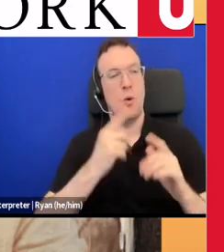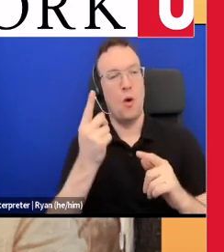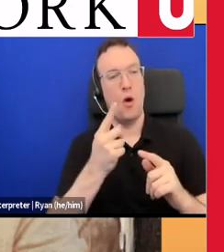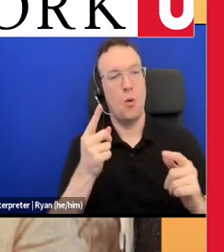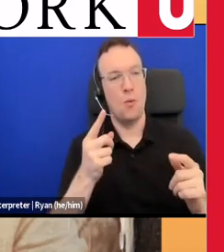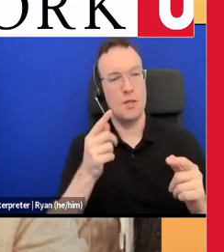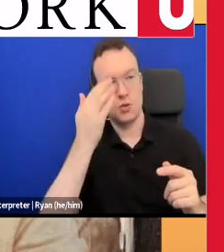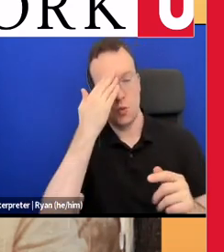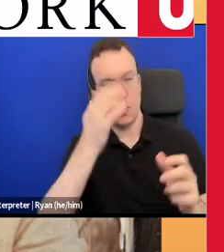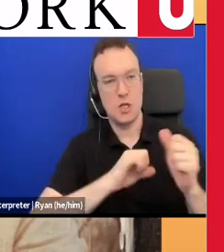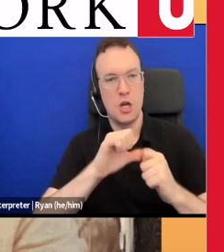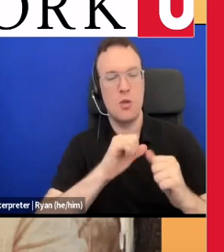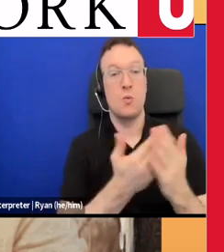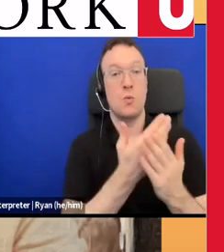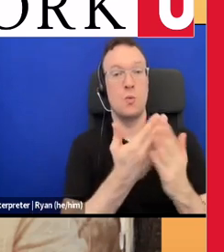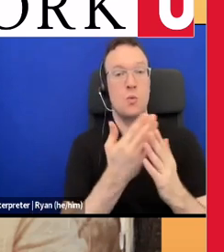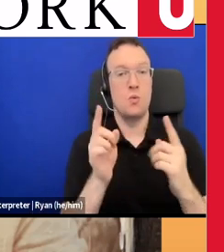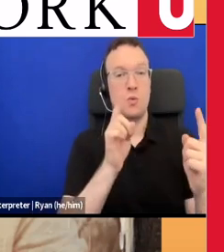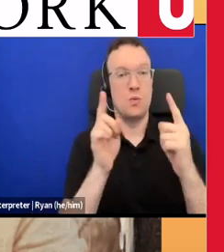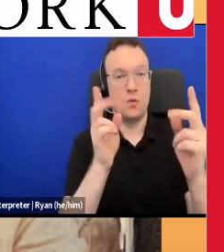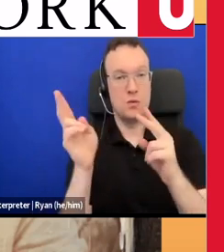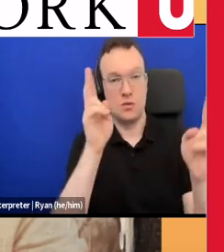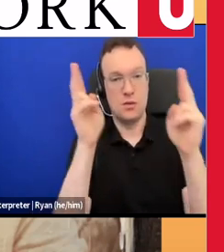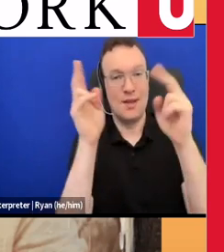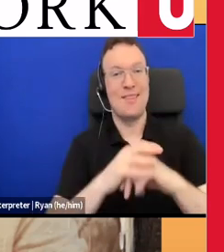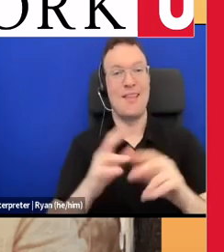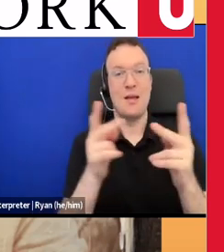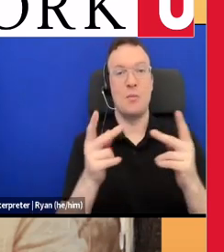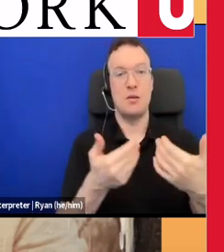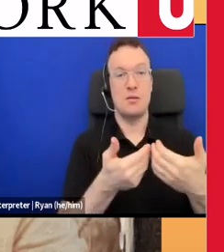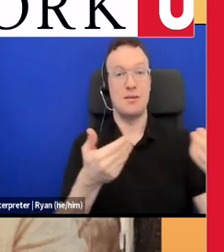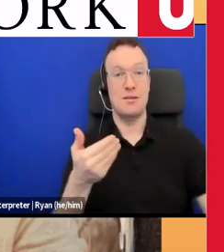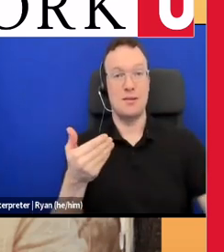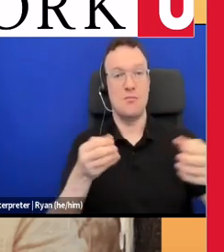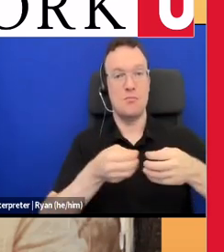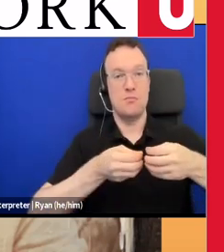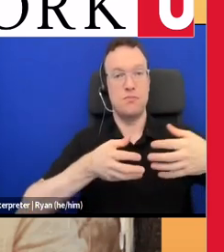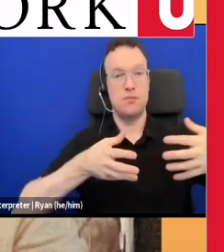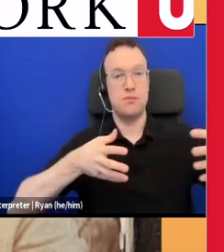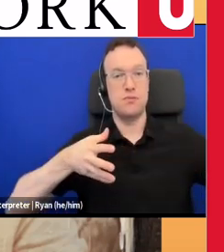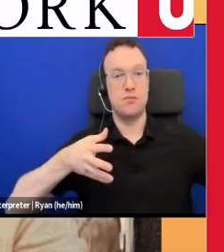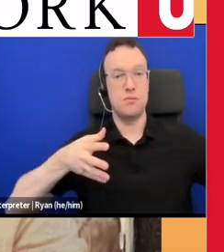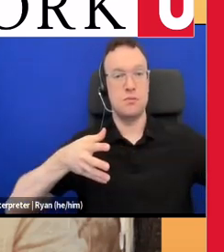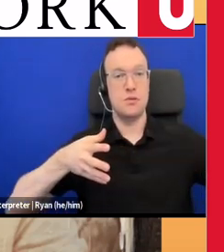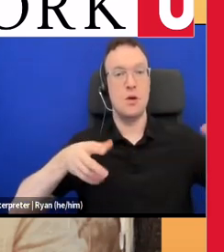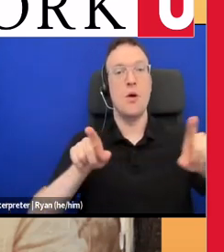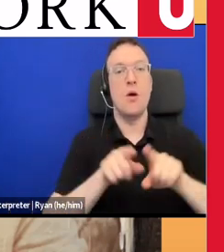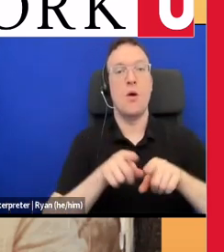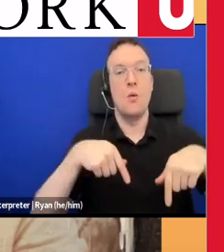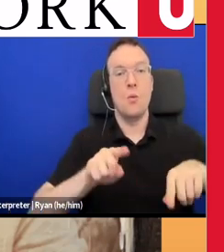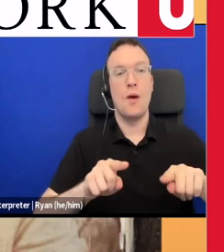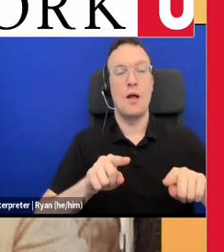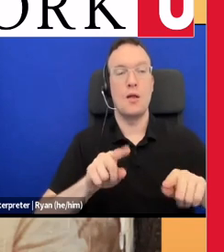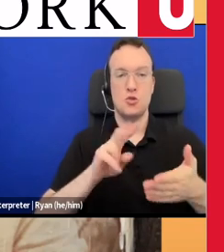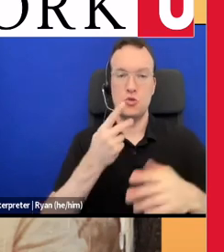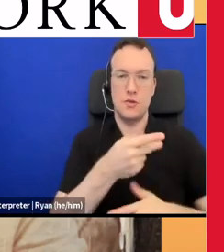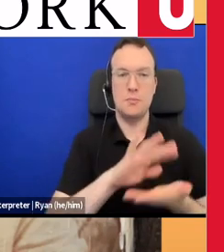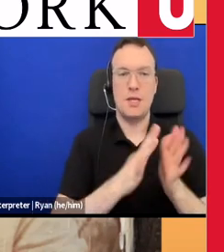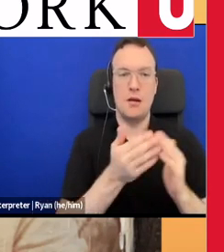know each anew. The space between us expands, even as our intimacy